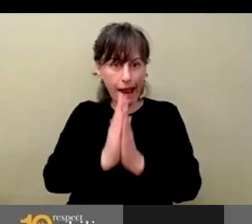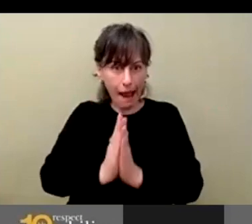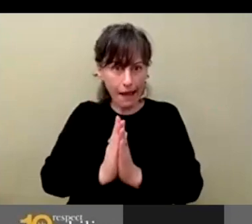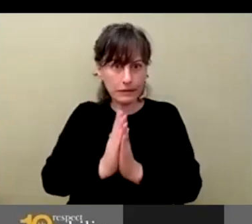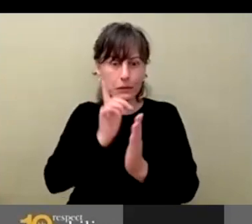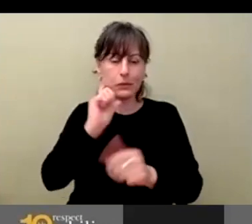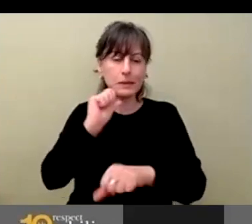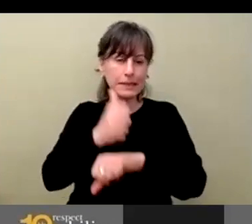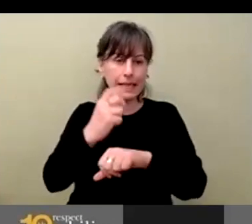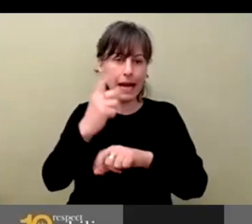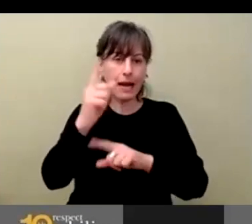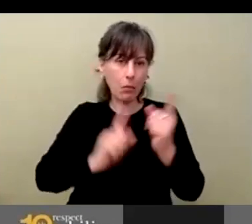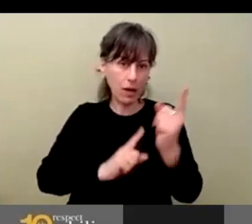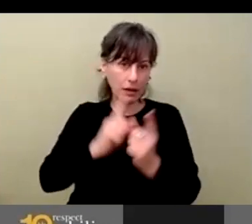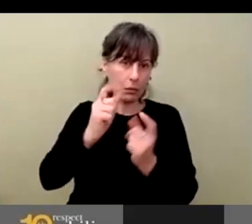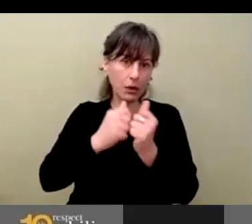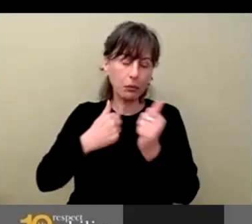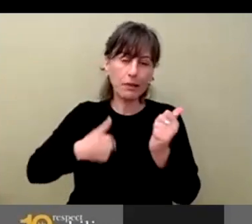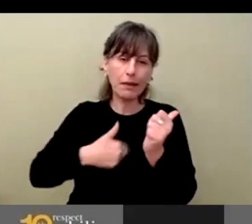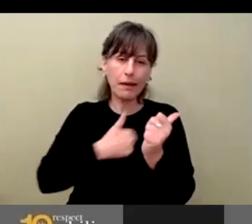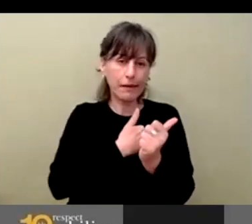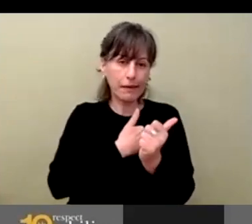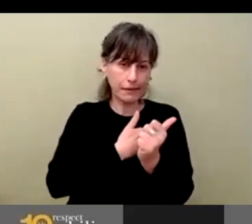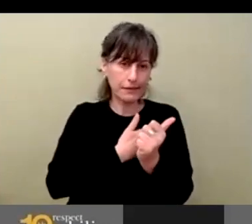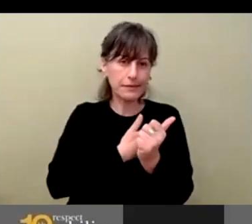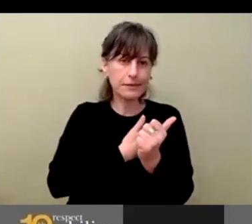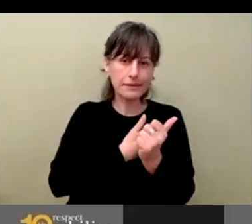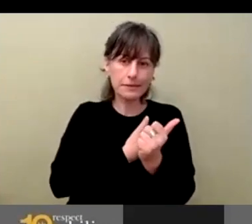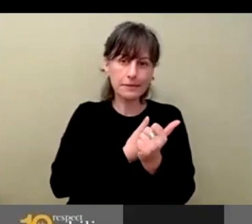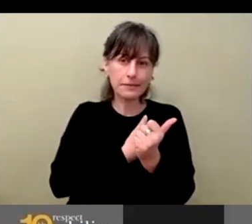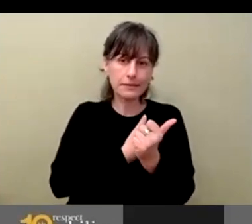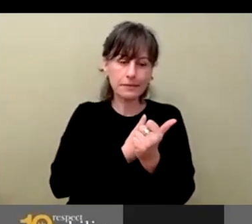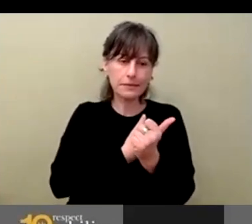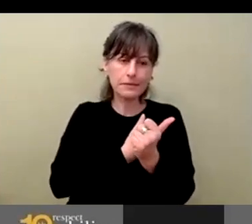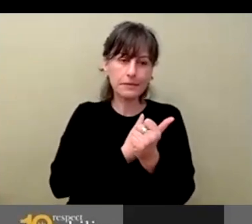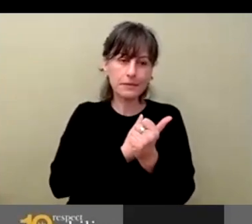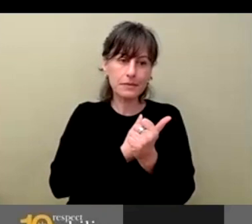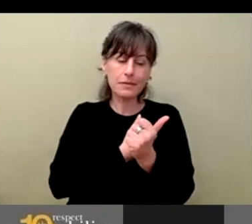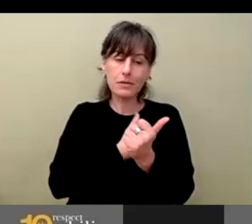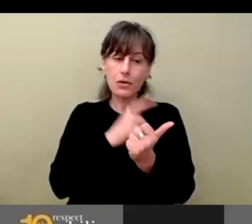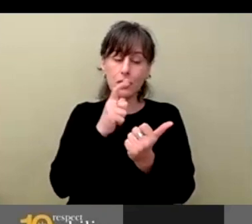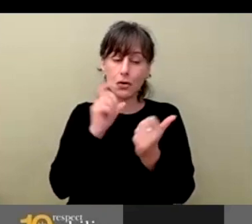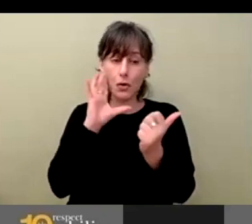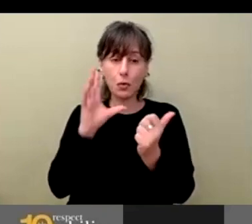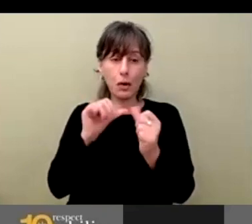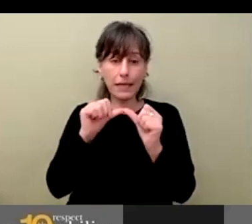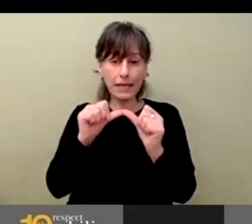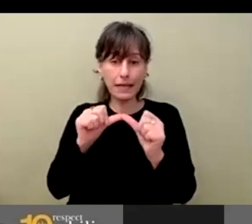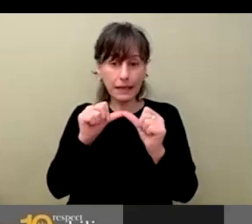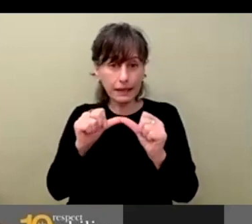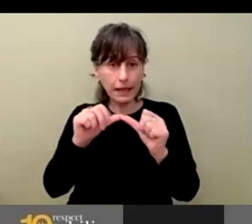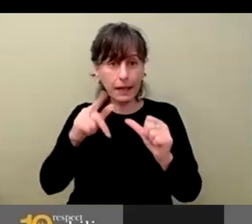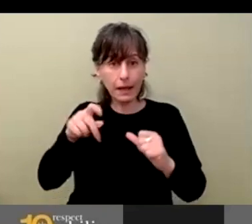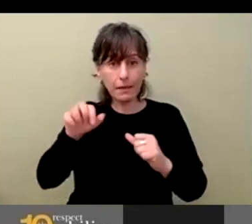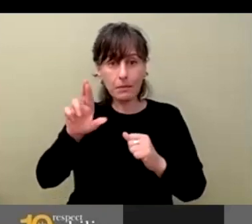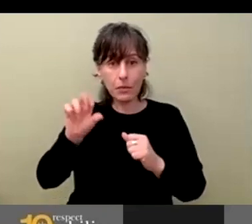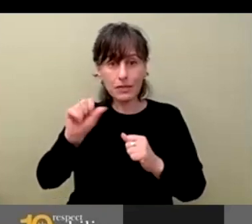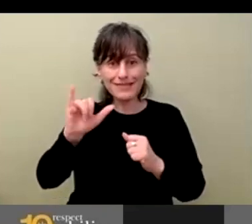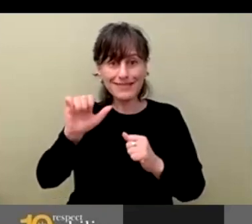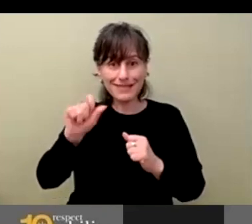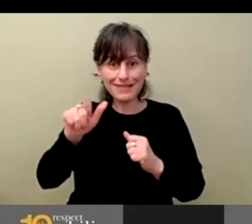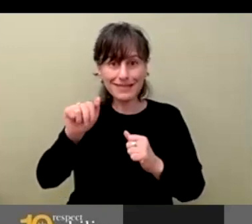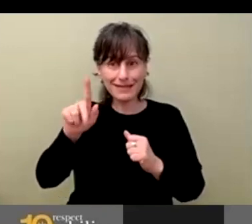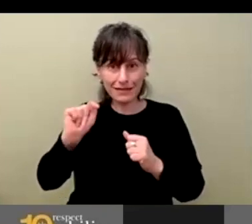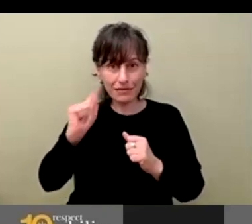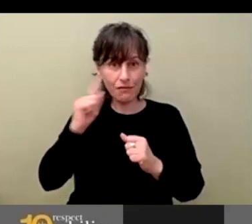up one-on-ones with us, who's going to, really be persistent about setting up meetings.